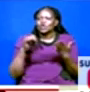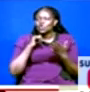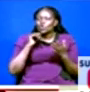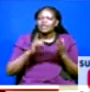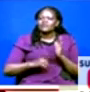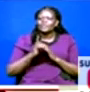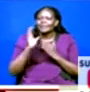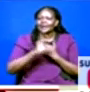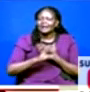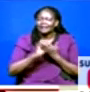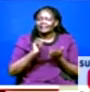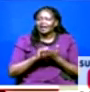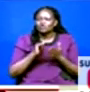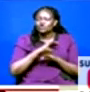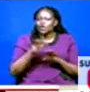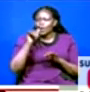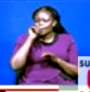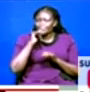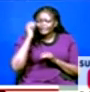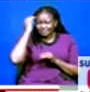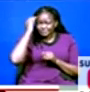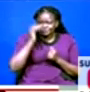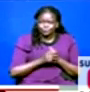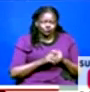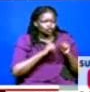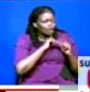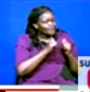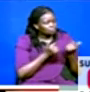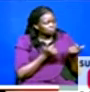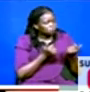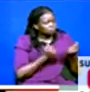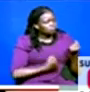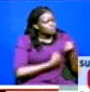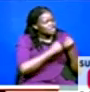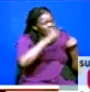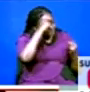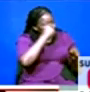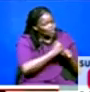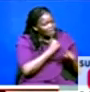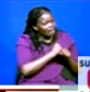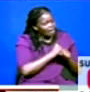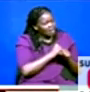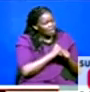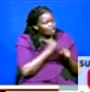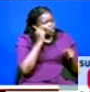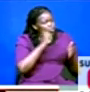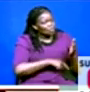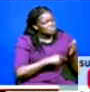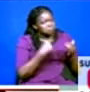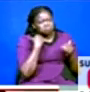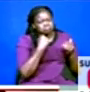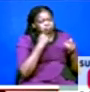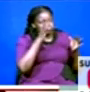country mm-hmm. that has no private education. Okay, you talk about complementing government efforts. What recent